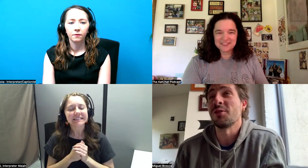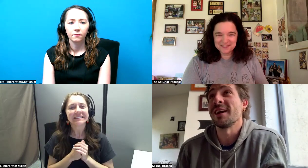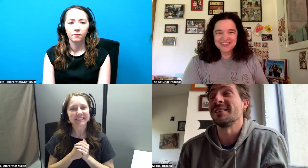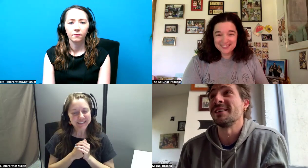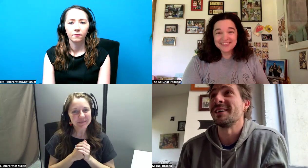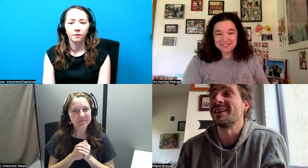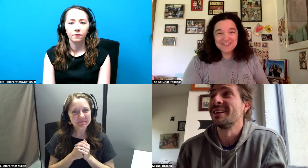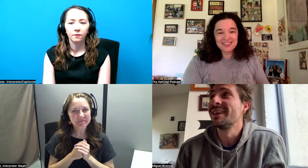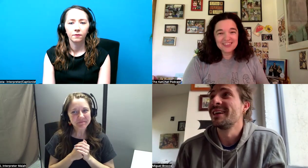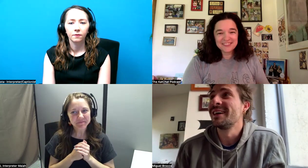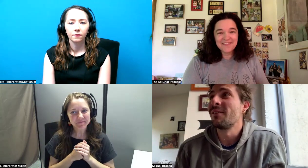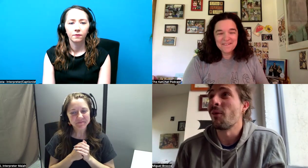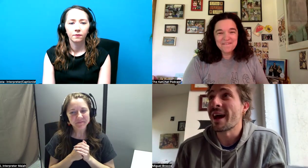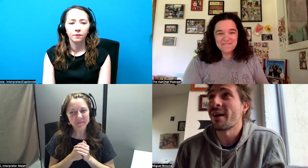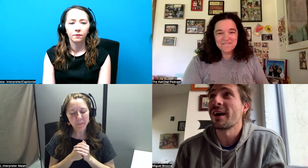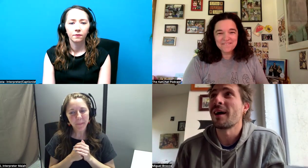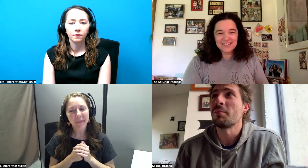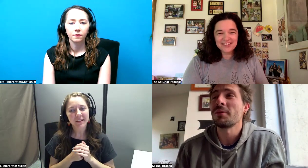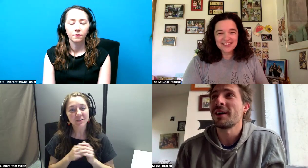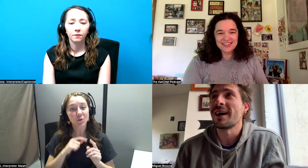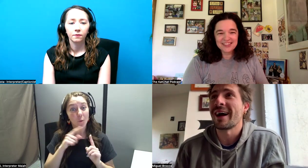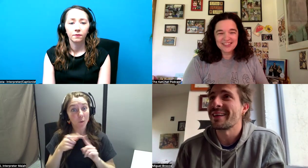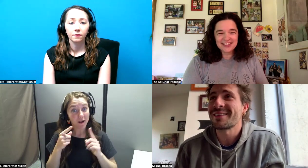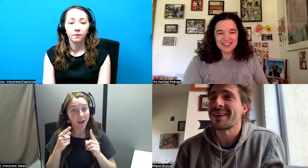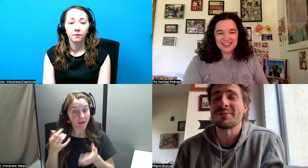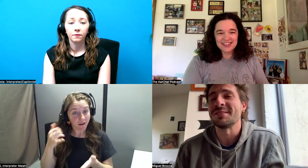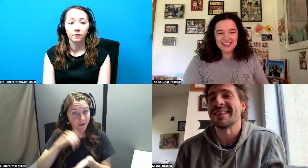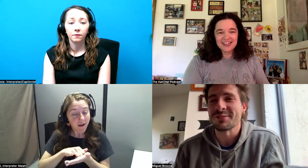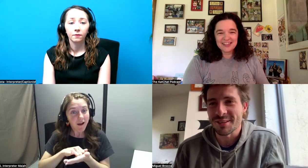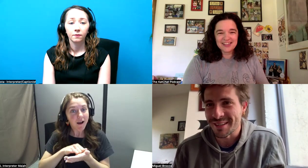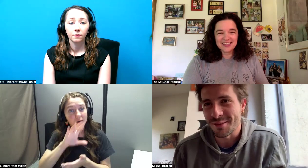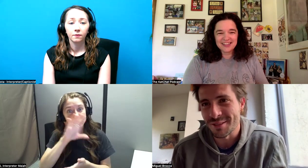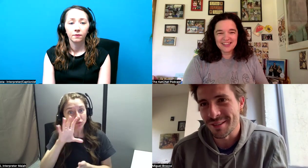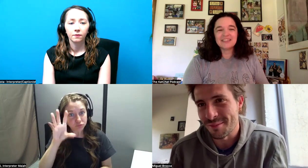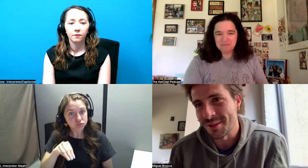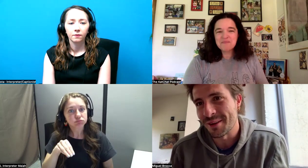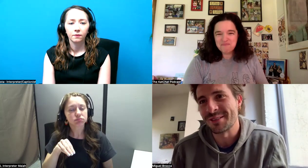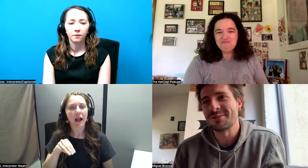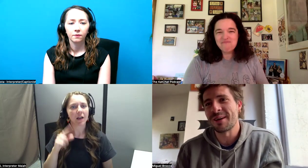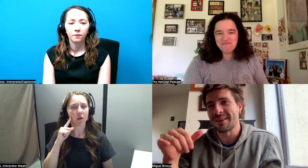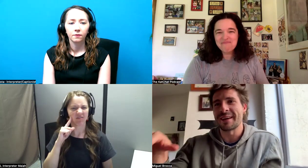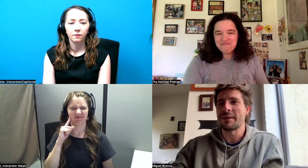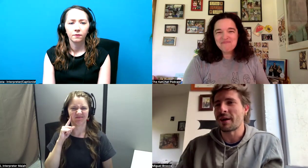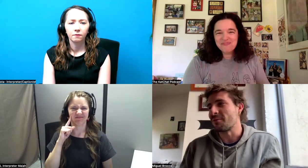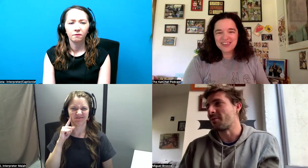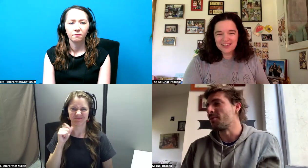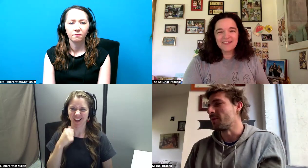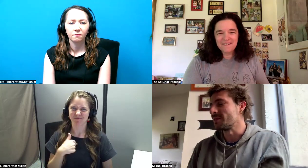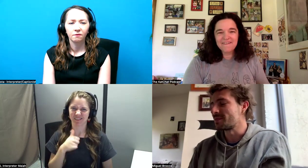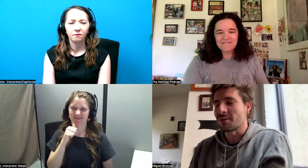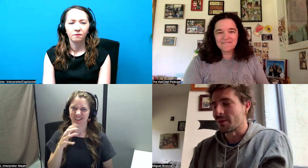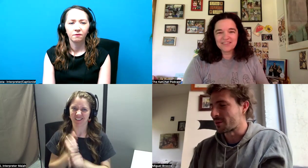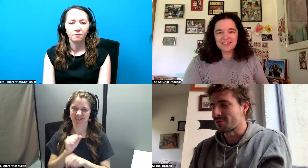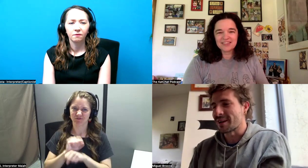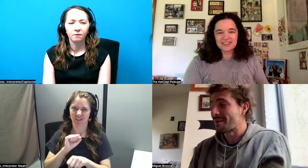looking for. And when I hung up, I thought I was never gonna get the job. You know, I came out of my room and I